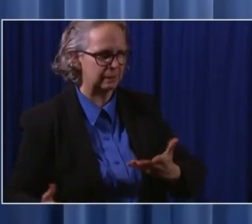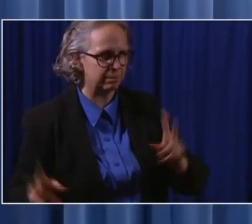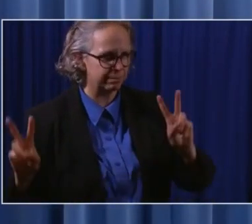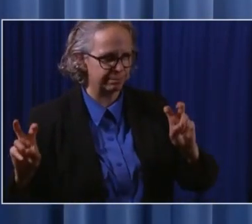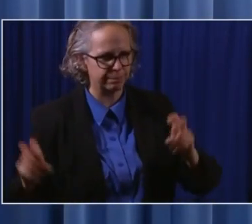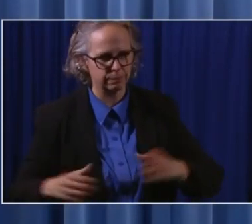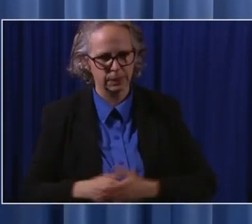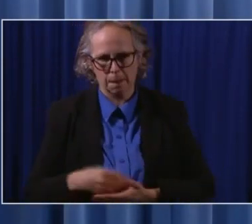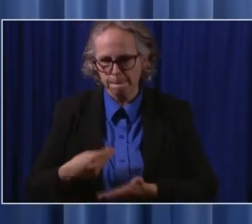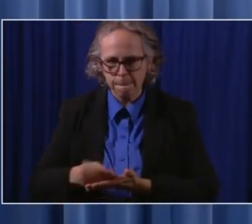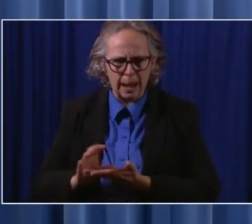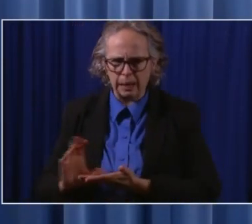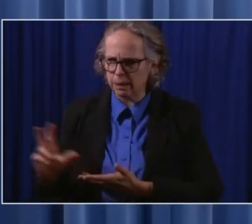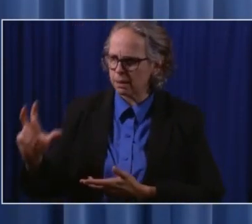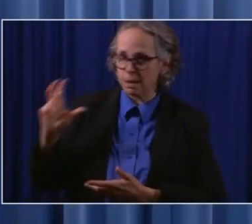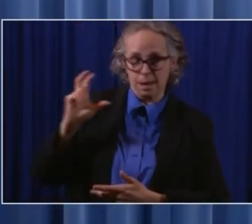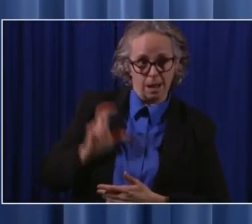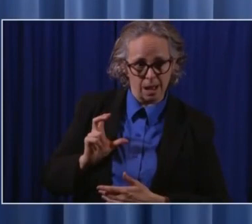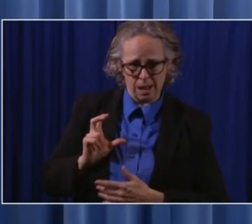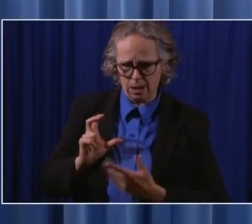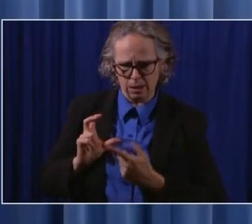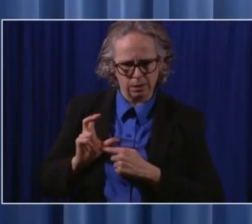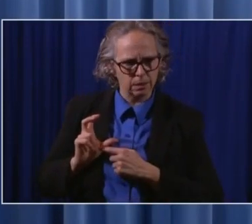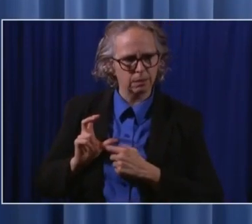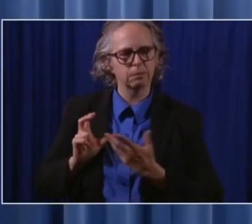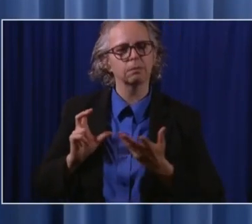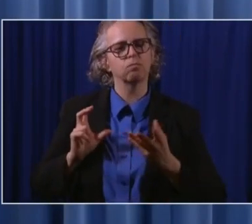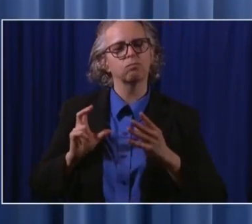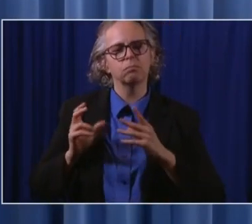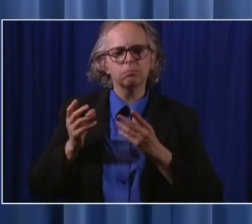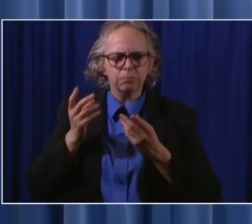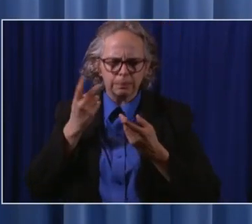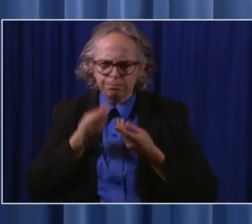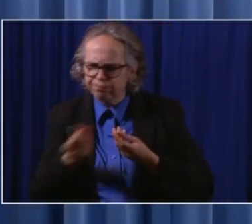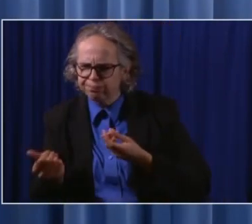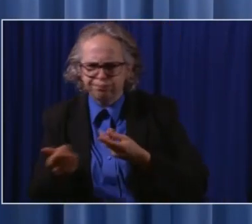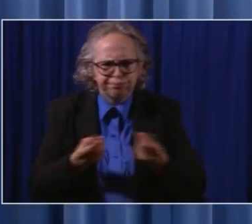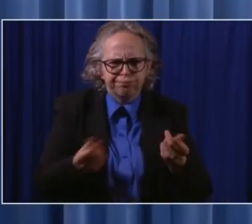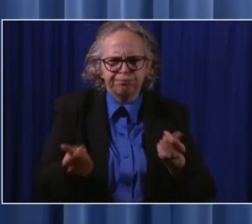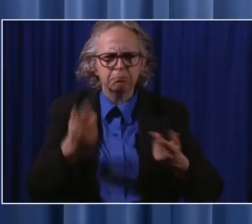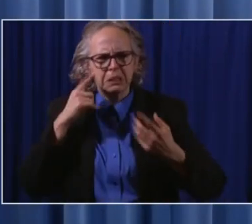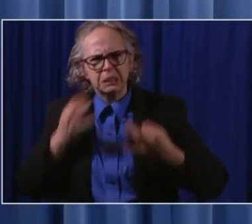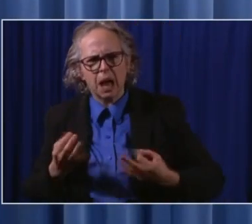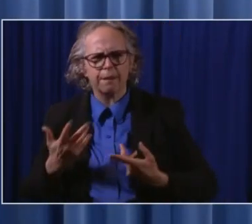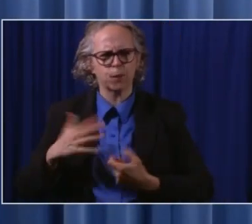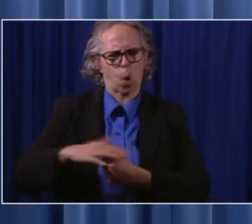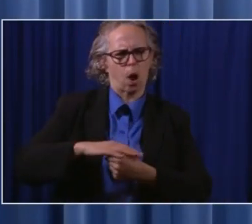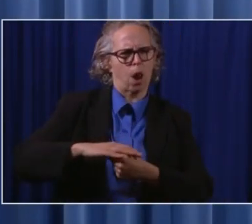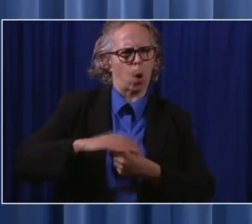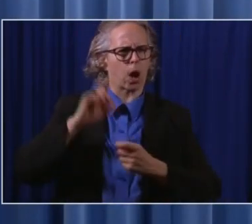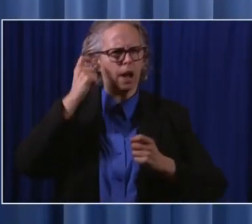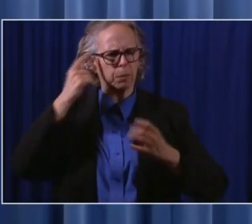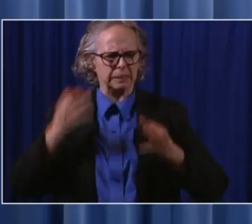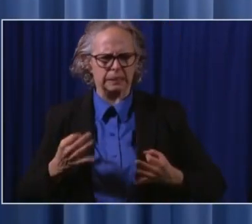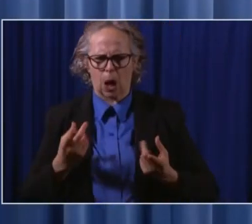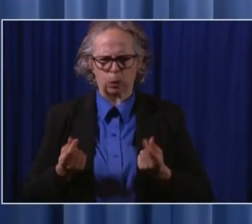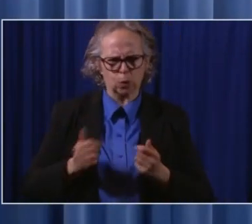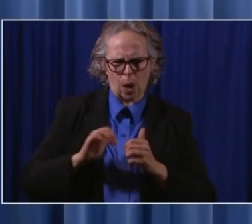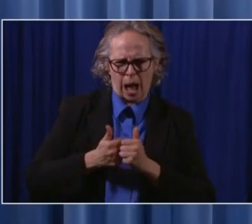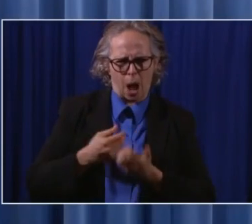in how the money is spent. So those would be my two. You know, we've also asked the administration to